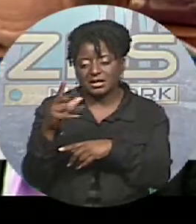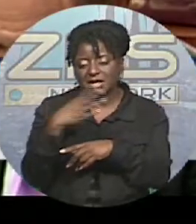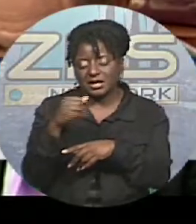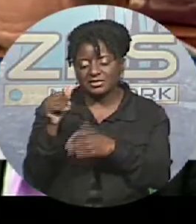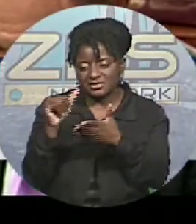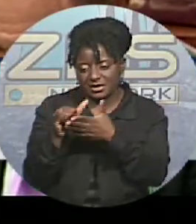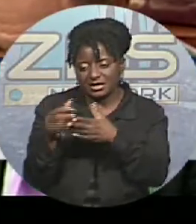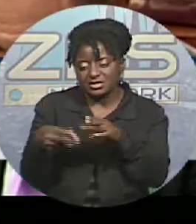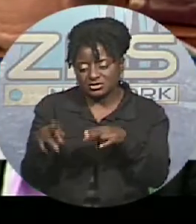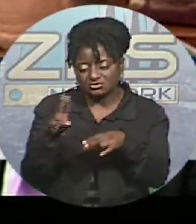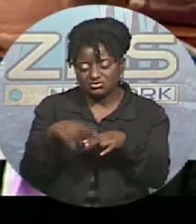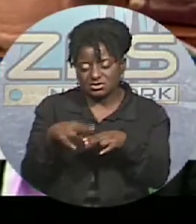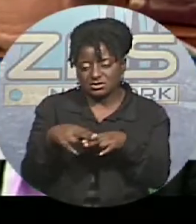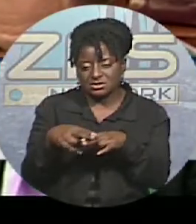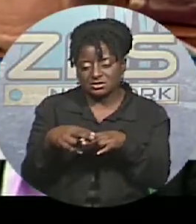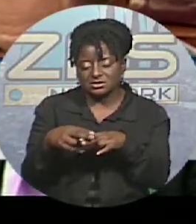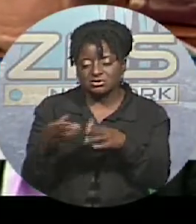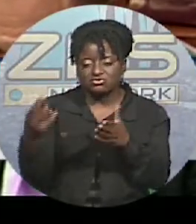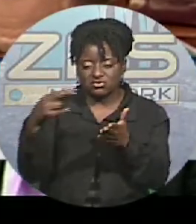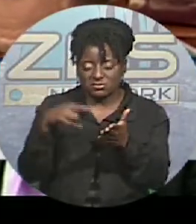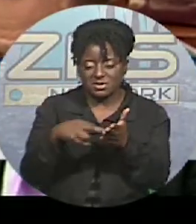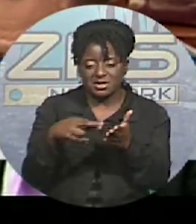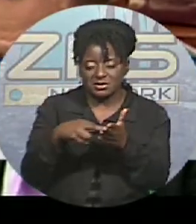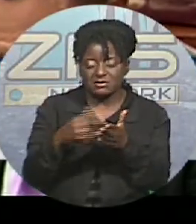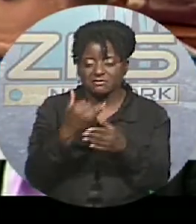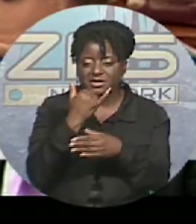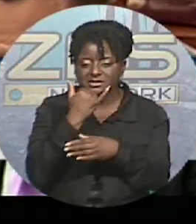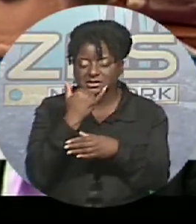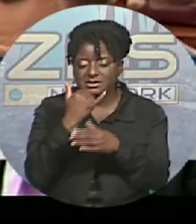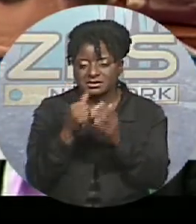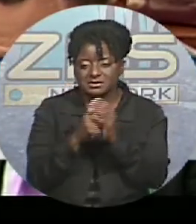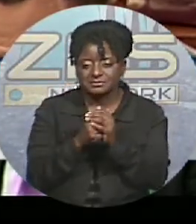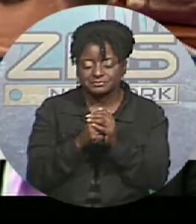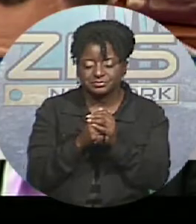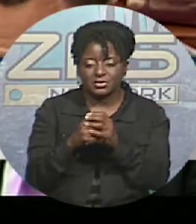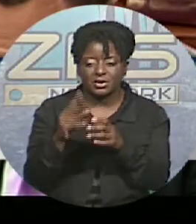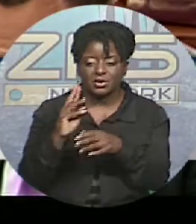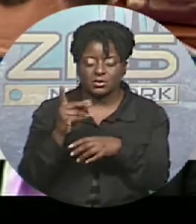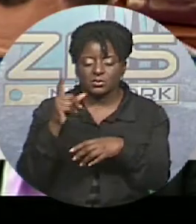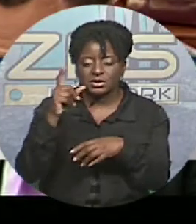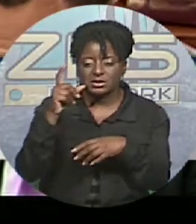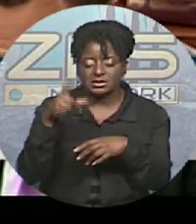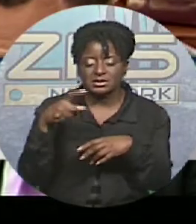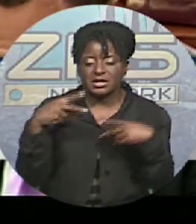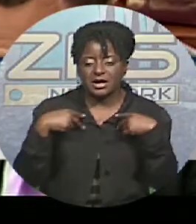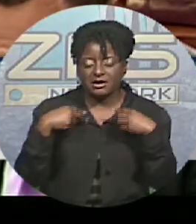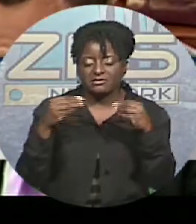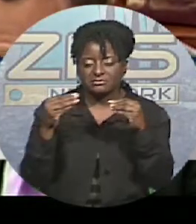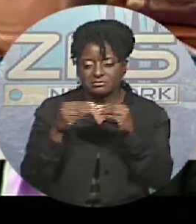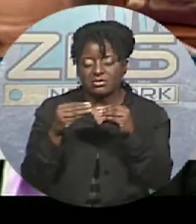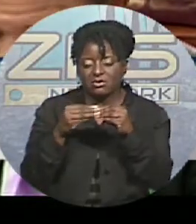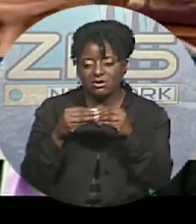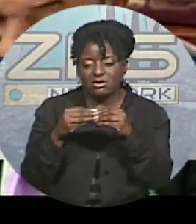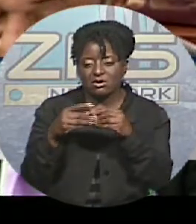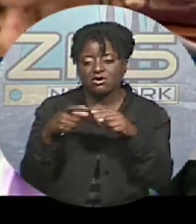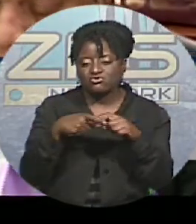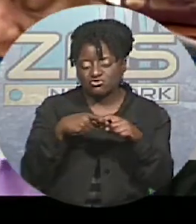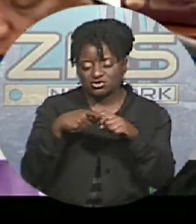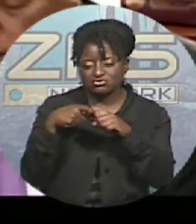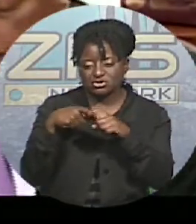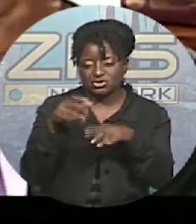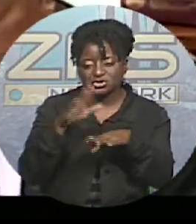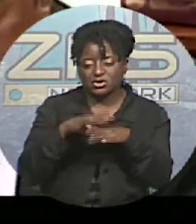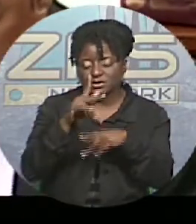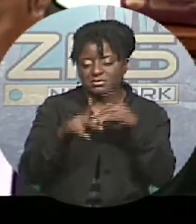sought to have restrictions put on these people who wear ankle bracelets. In other words, not only must